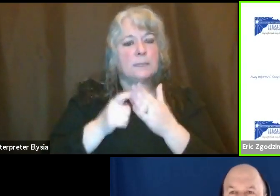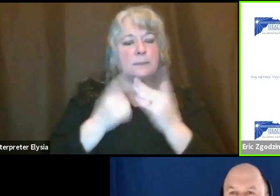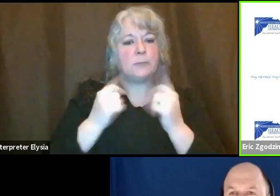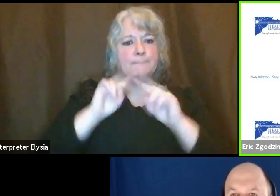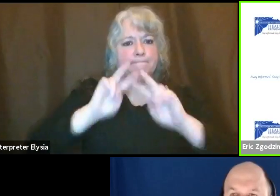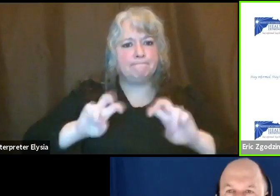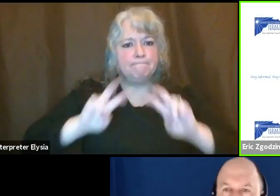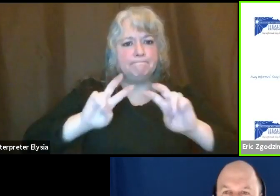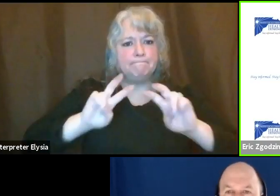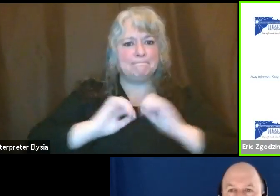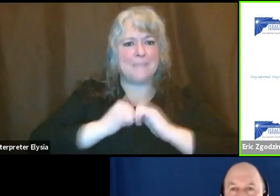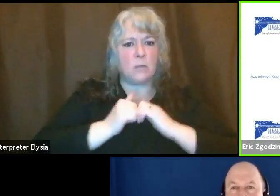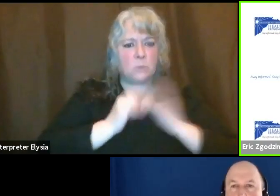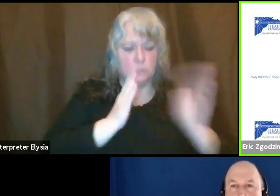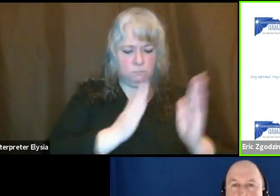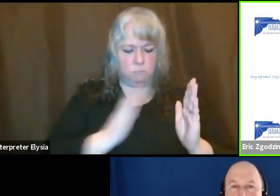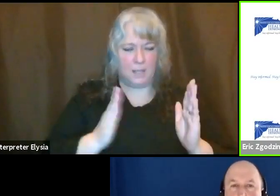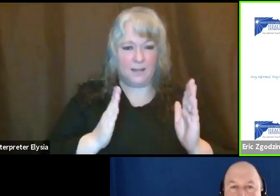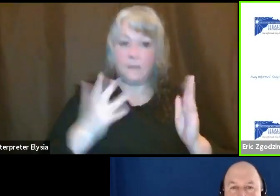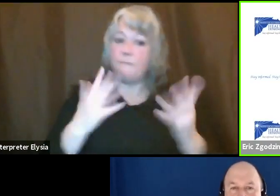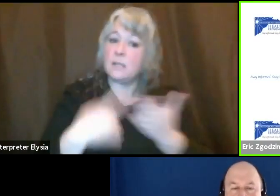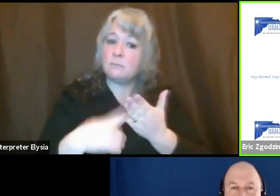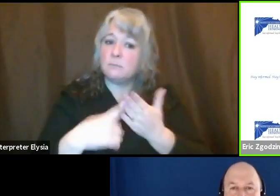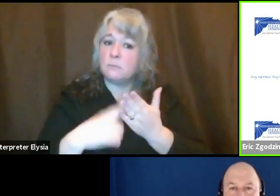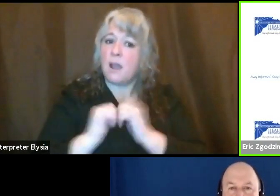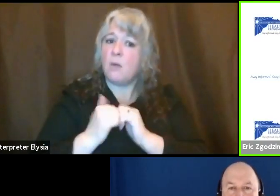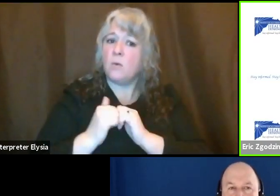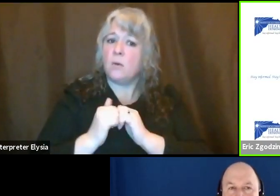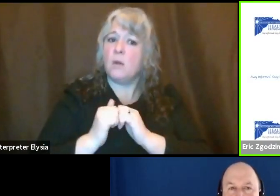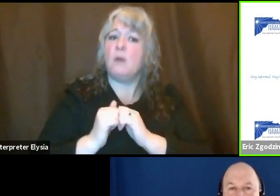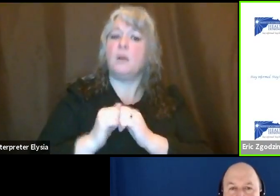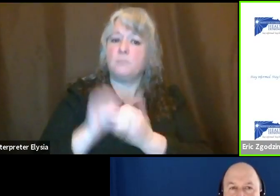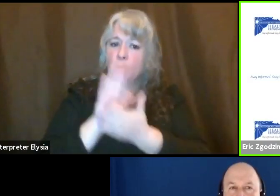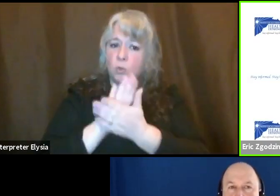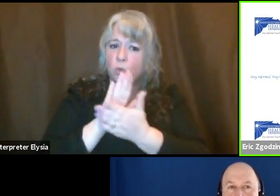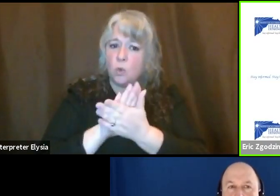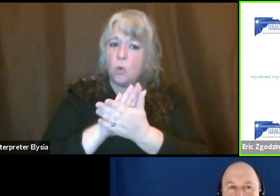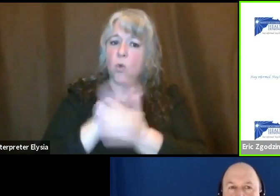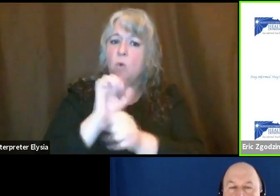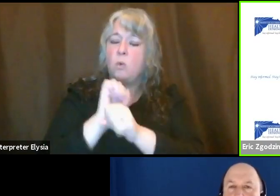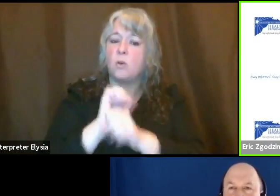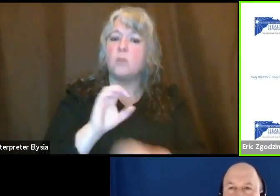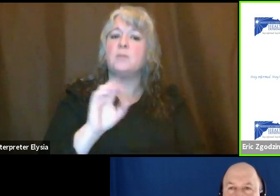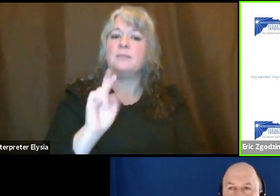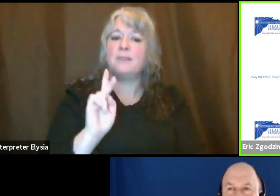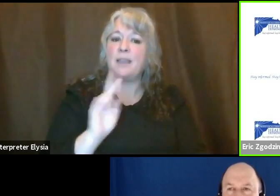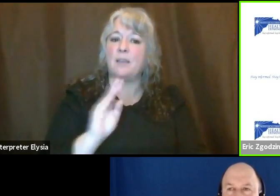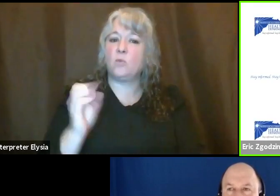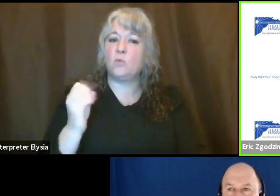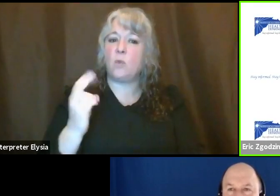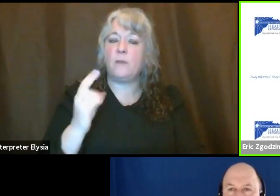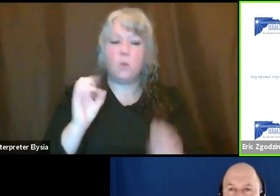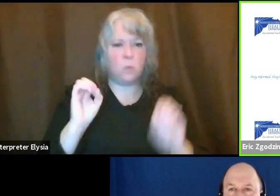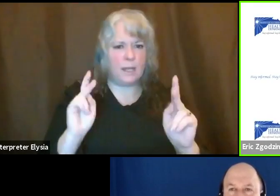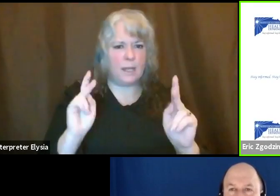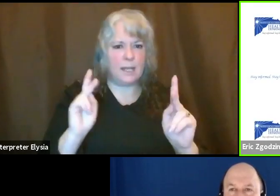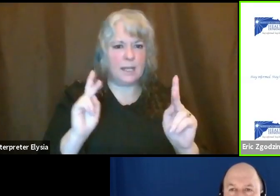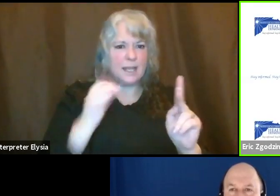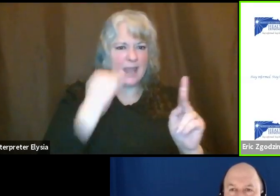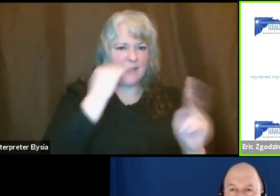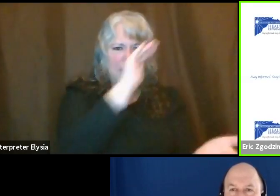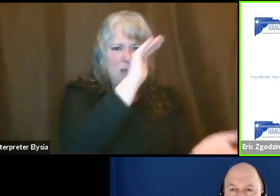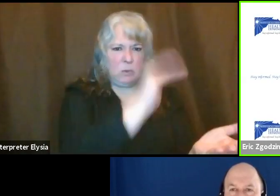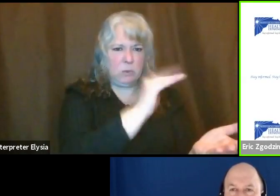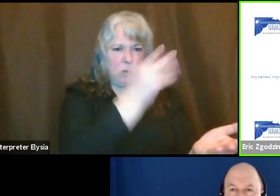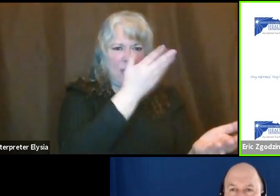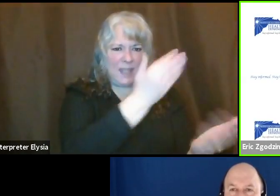So we're looking at K through 12. We just talked about it. So you have to again take doses somewhere to be able to give that to K through 12. The good